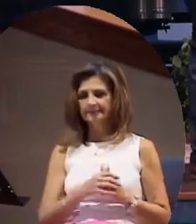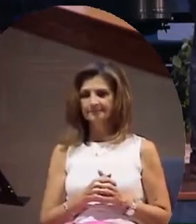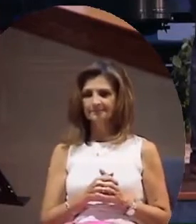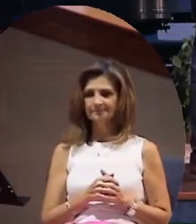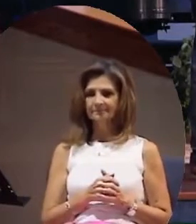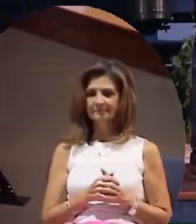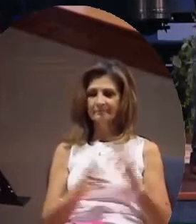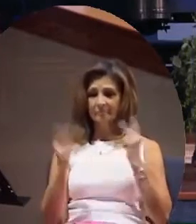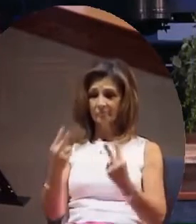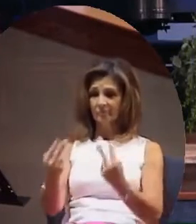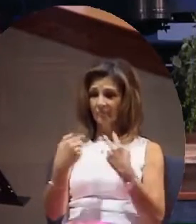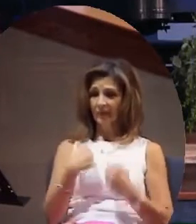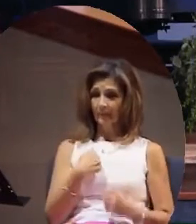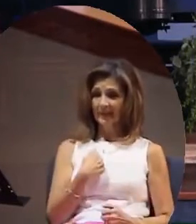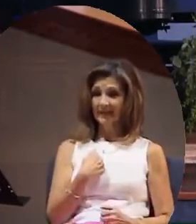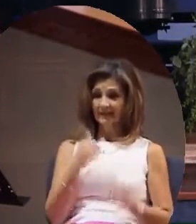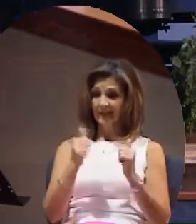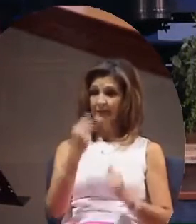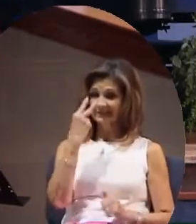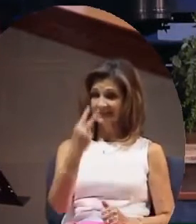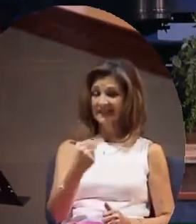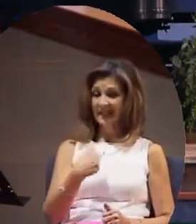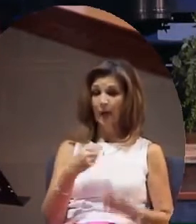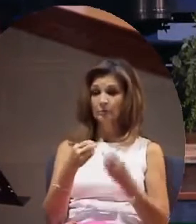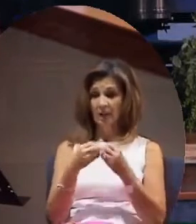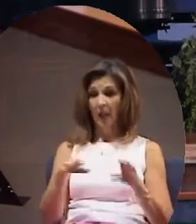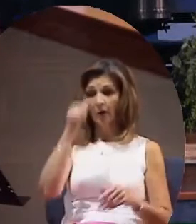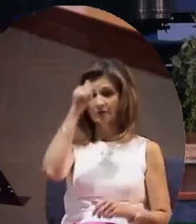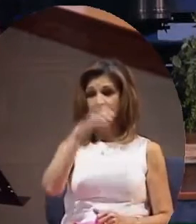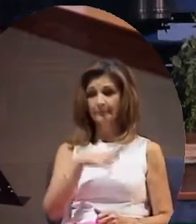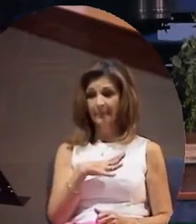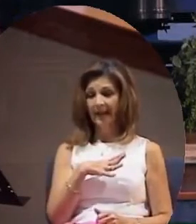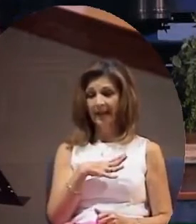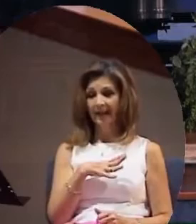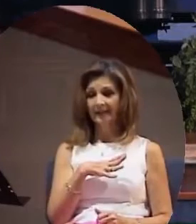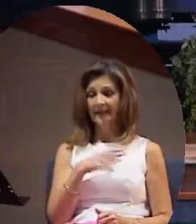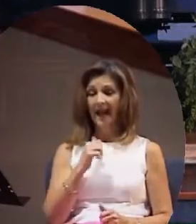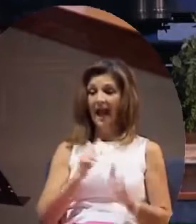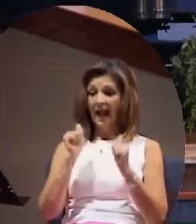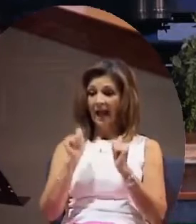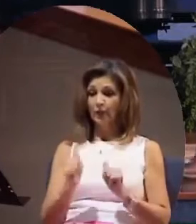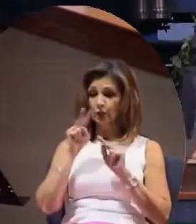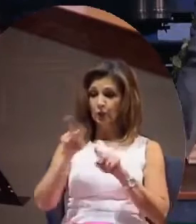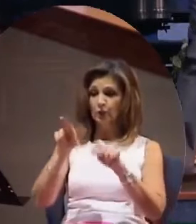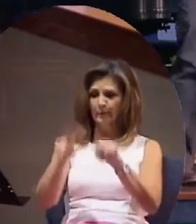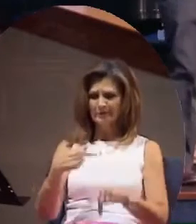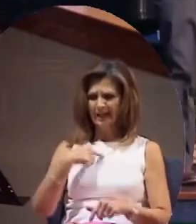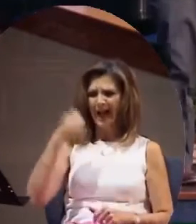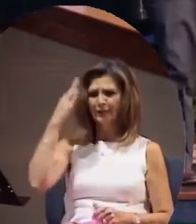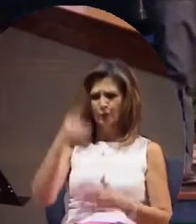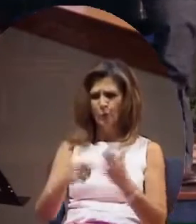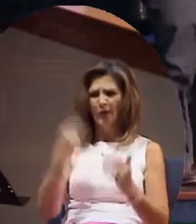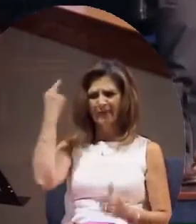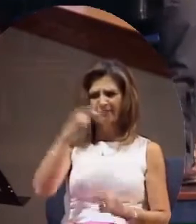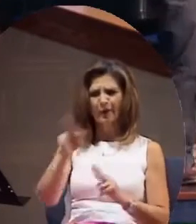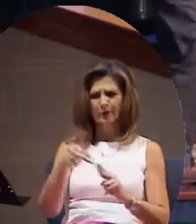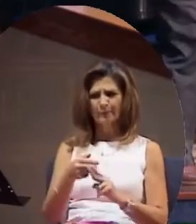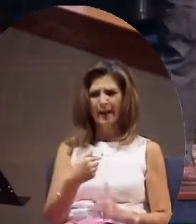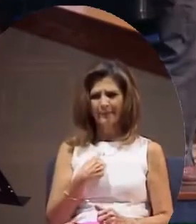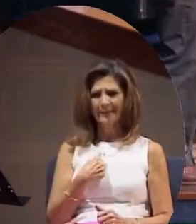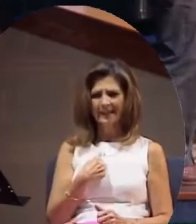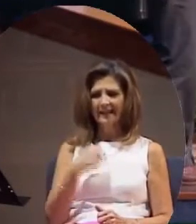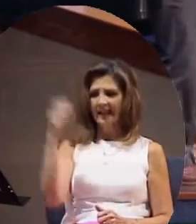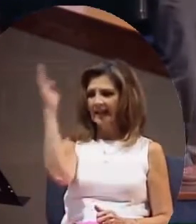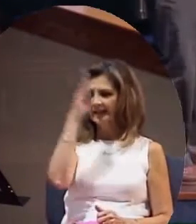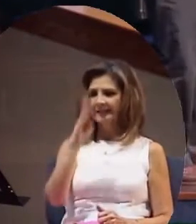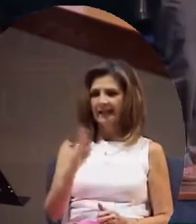folks looked at me, and see, I was a lost man. I could look at somebody. I could watch them. I knew what they thought about me. They never